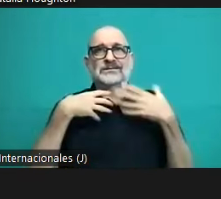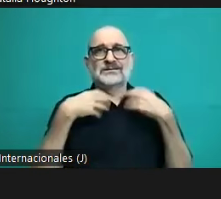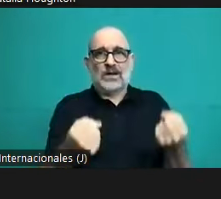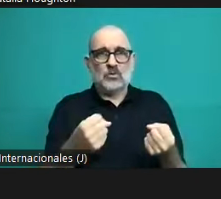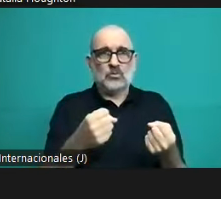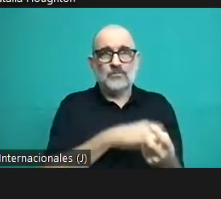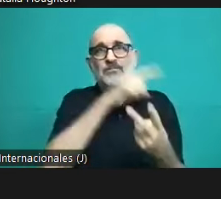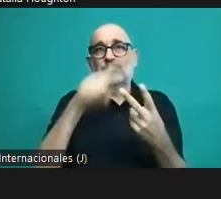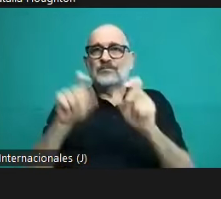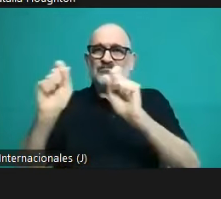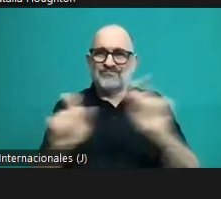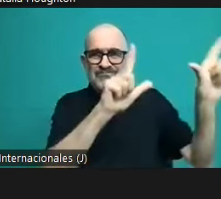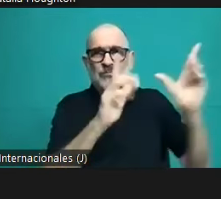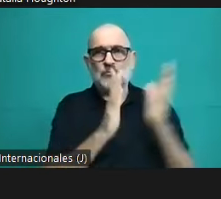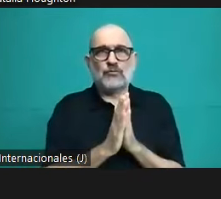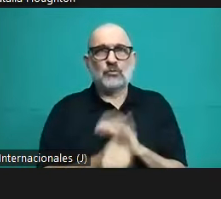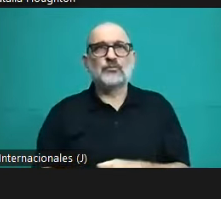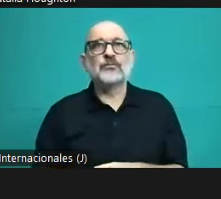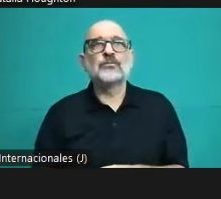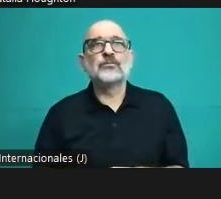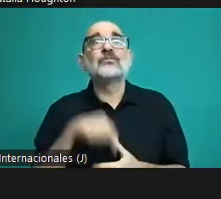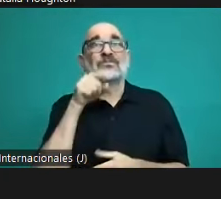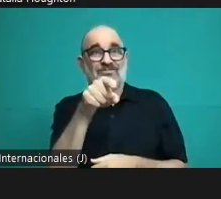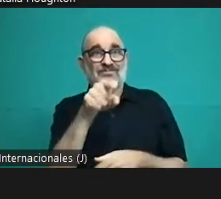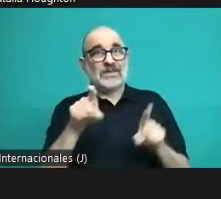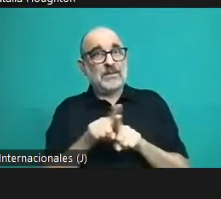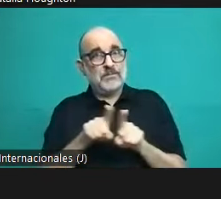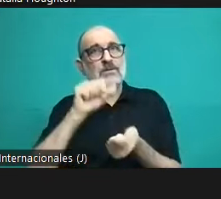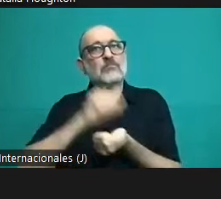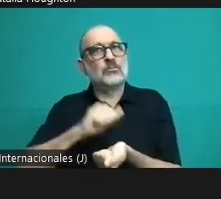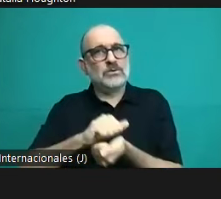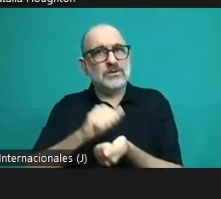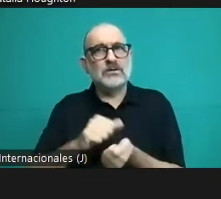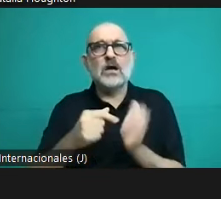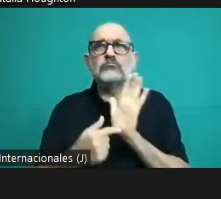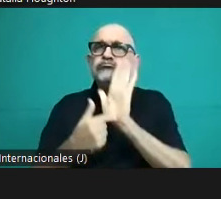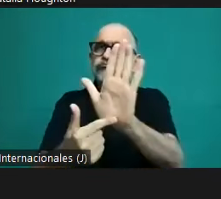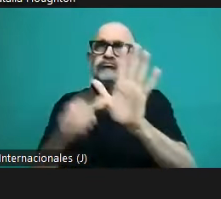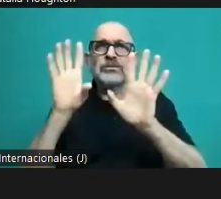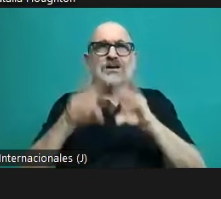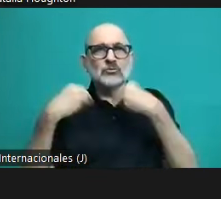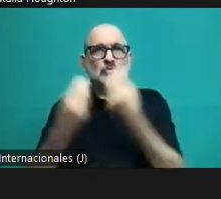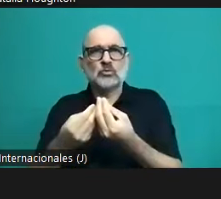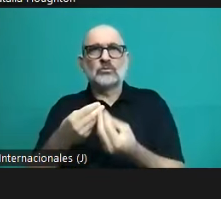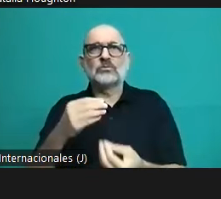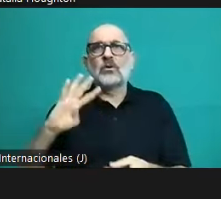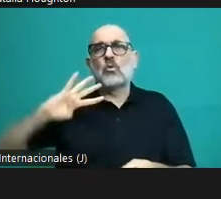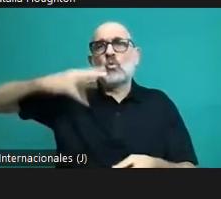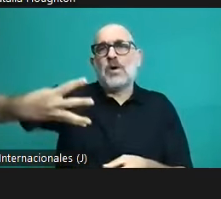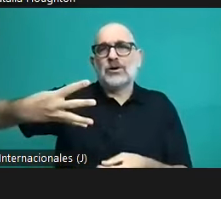que destaca los resultados de la There is a publication mentioned that is about the 4th round of the